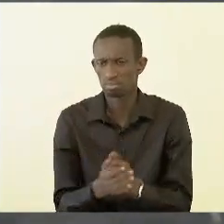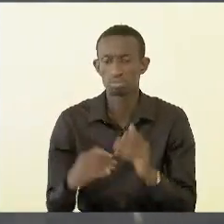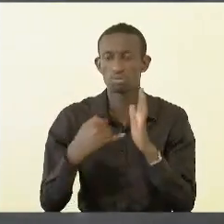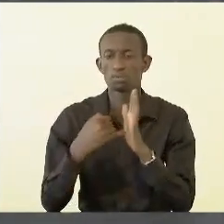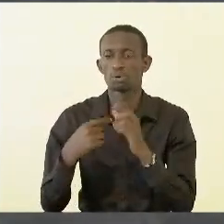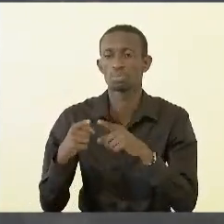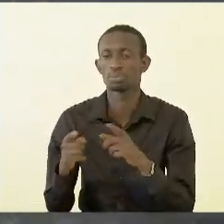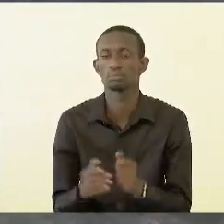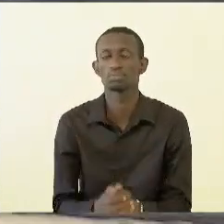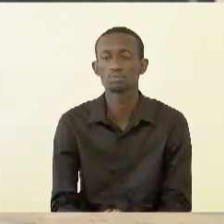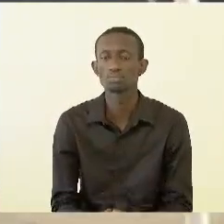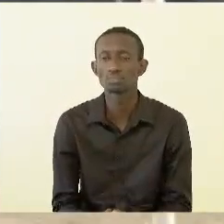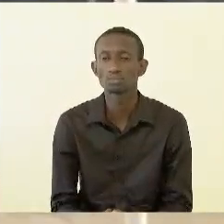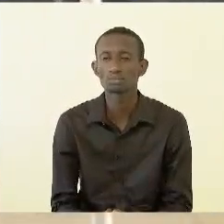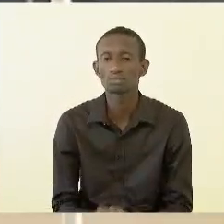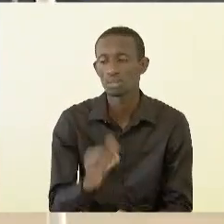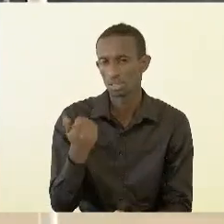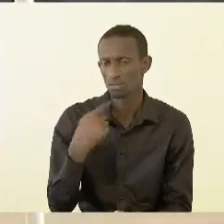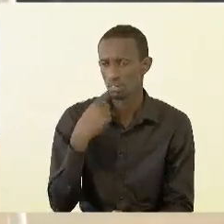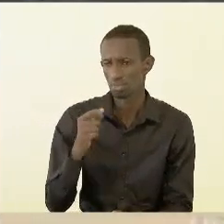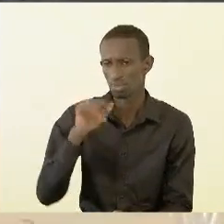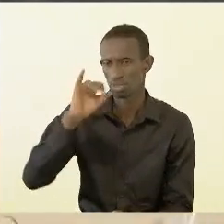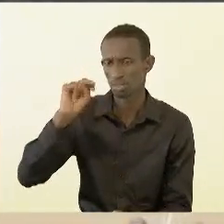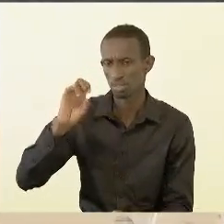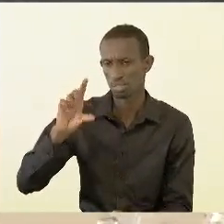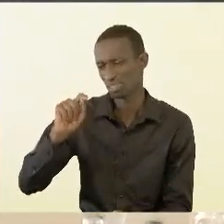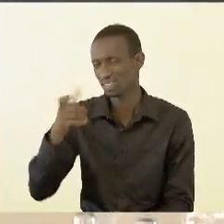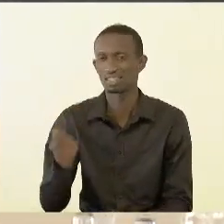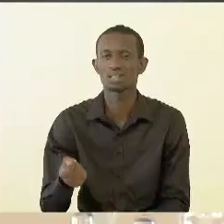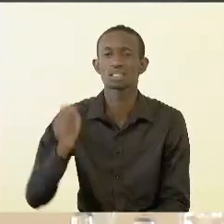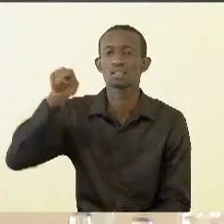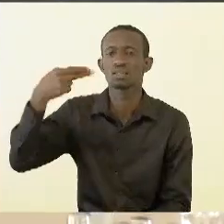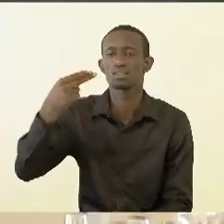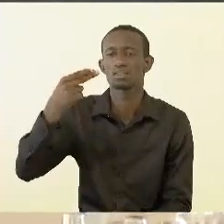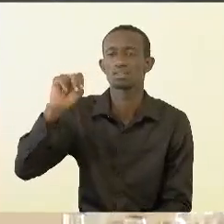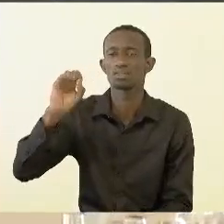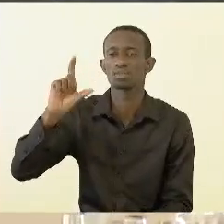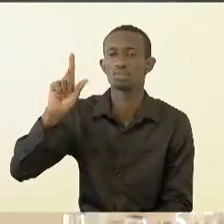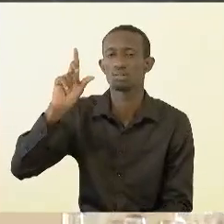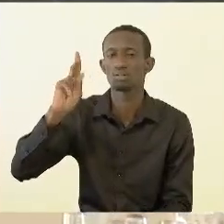other indicators. The phenolphthalein indicator. Phenolphthalein